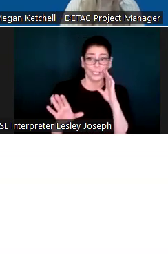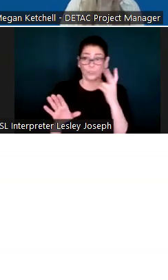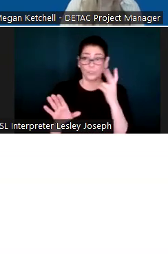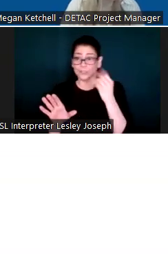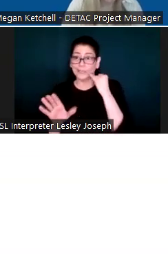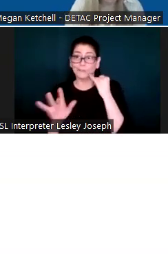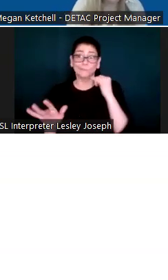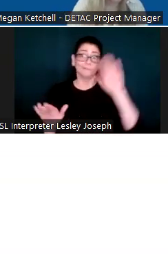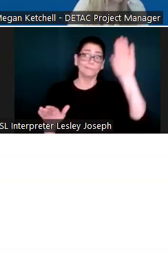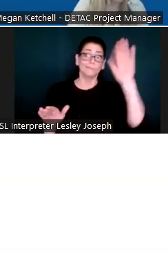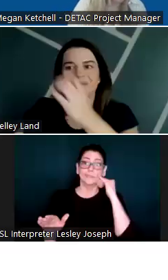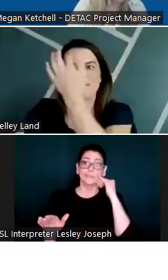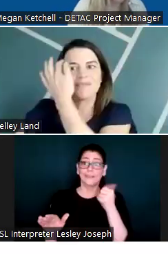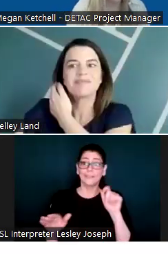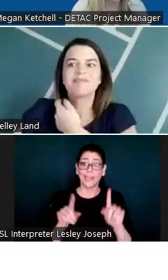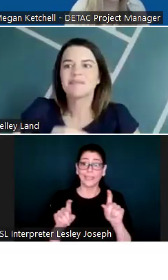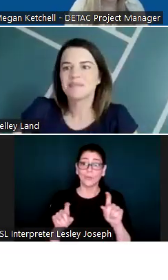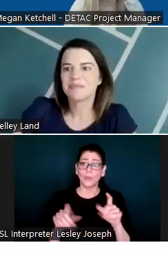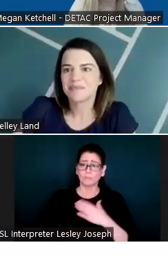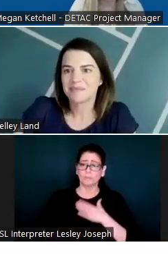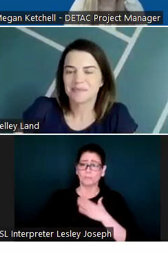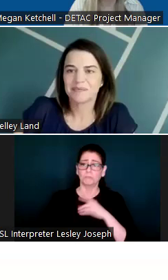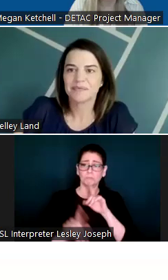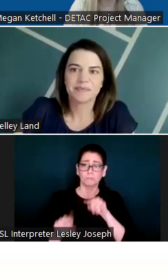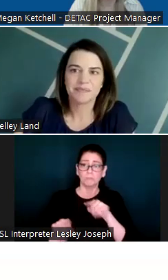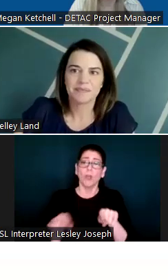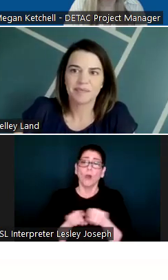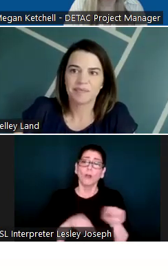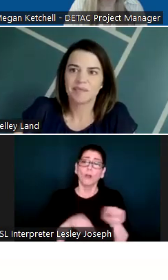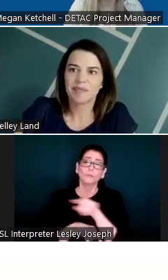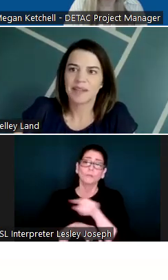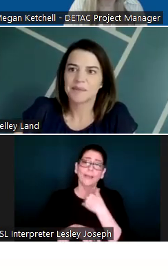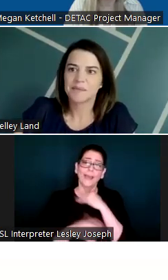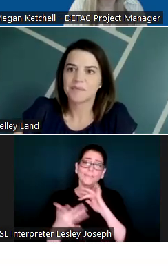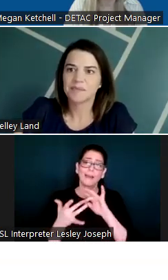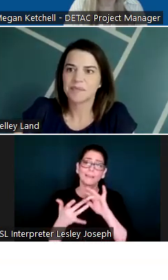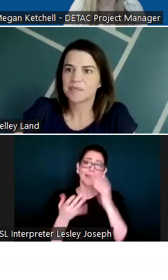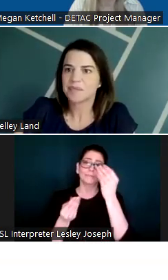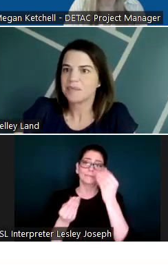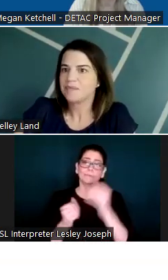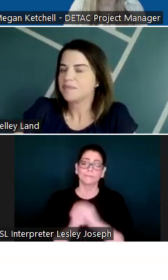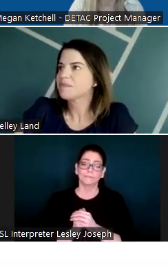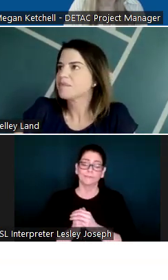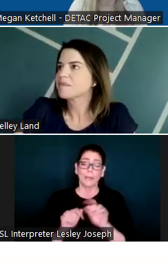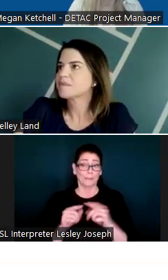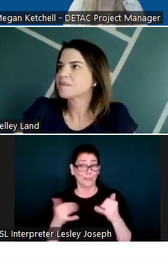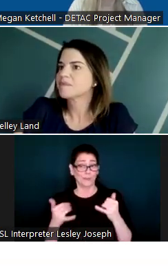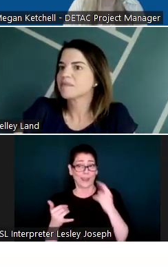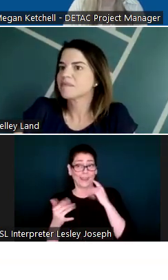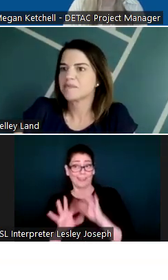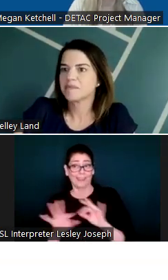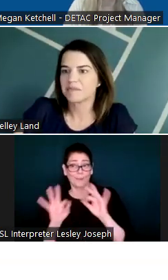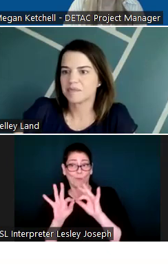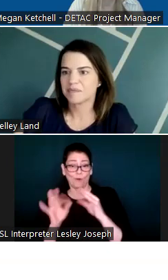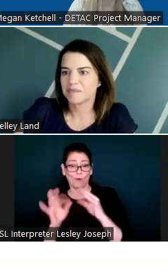questions, we're of course happy to take them. And you've also got our contact information. But what I think has been important today is that some states have